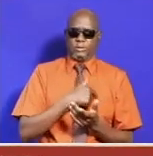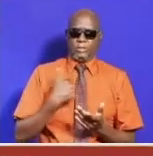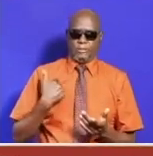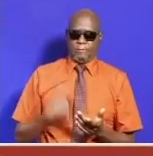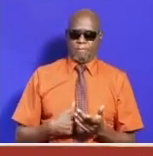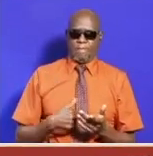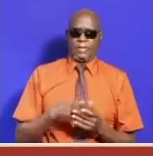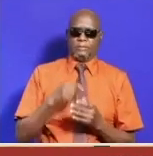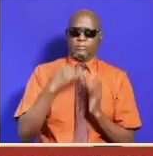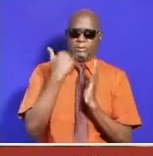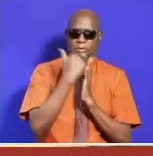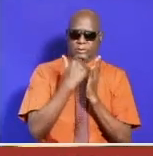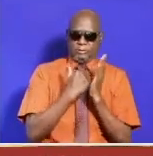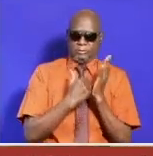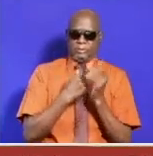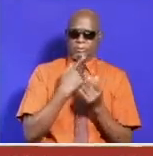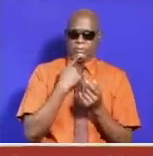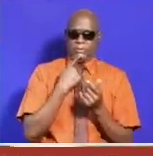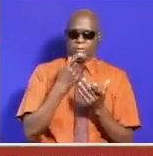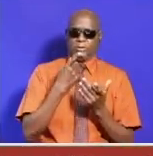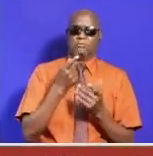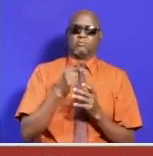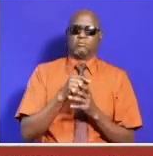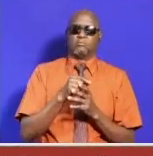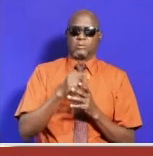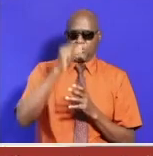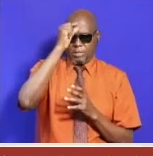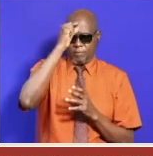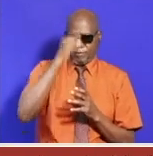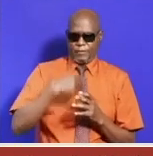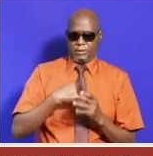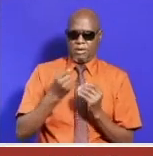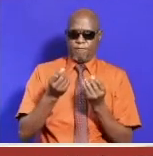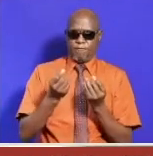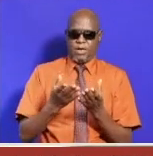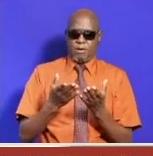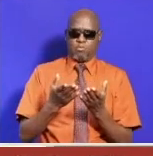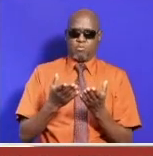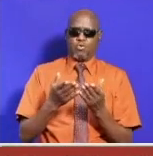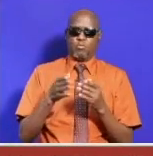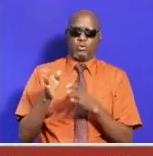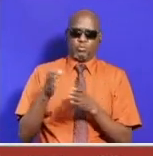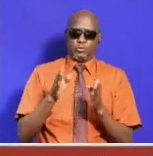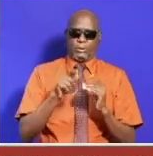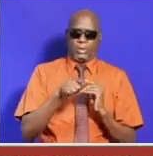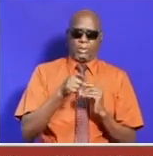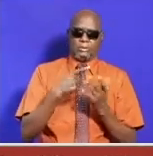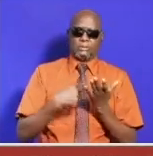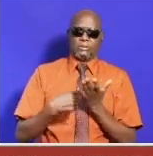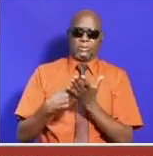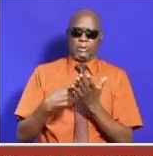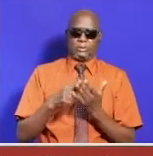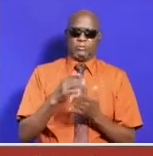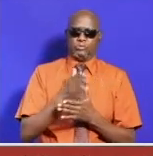In a statement, his office said the three-day state visit provides a valuable opportunity for a follow-up engagement on key discussions between Kenya and